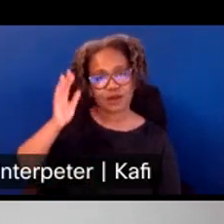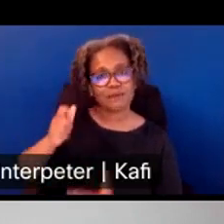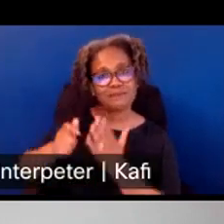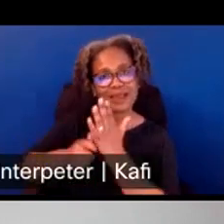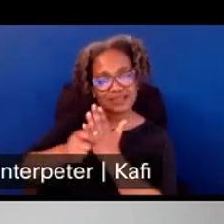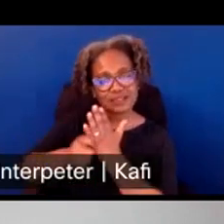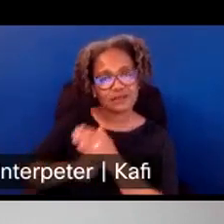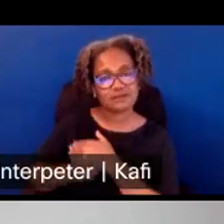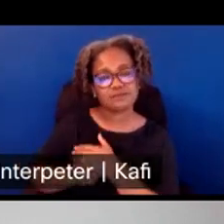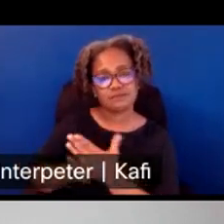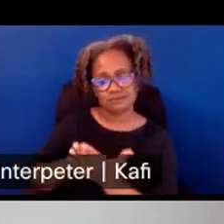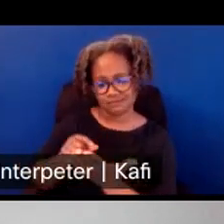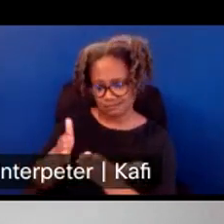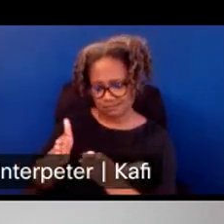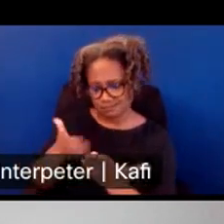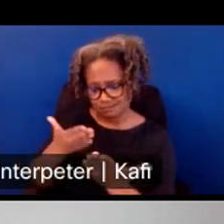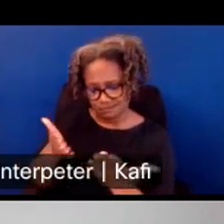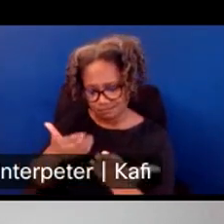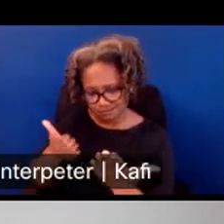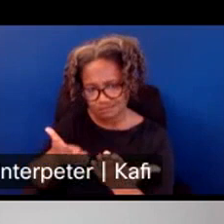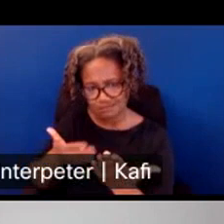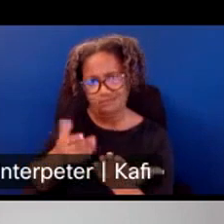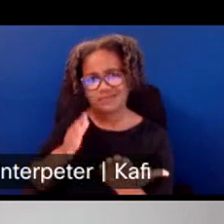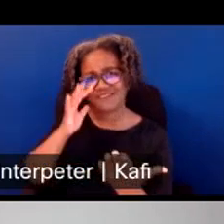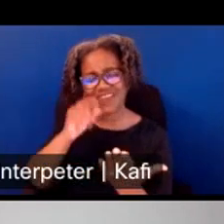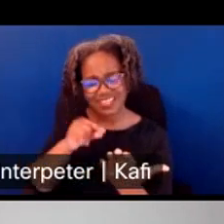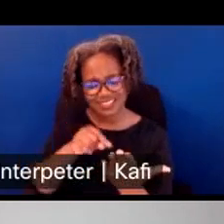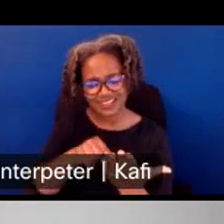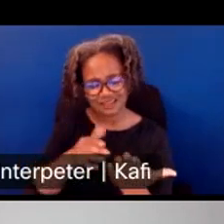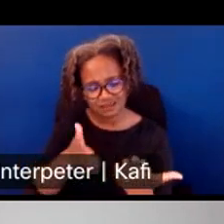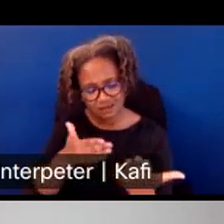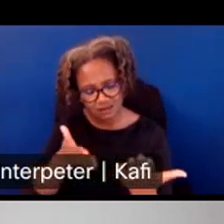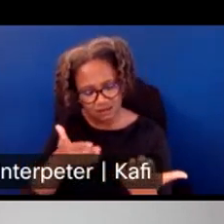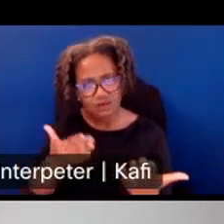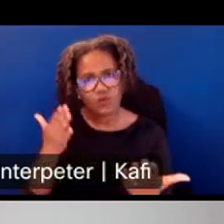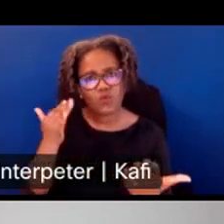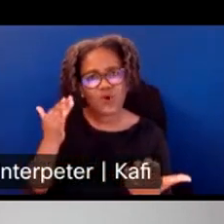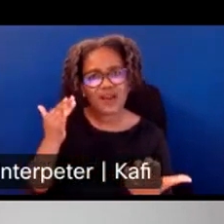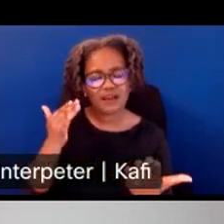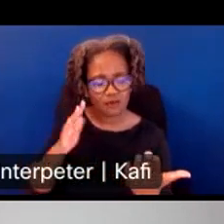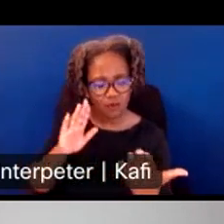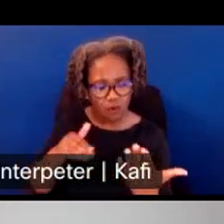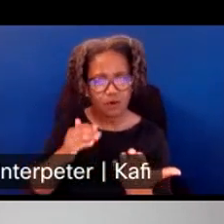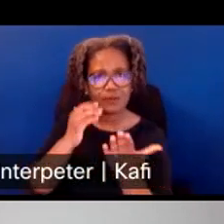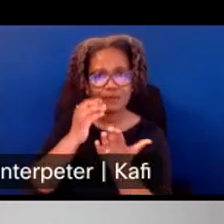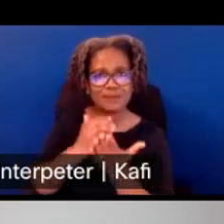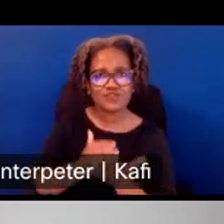this magazine were hairstyles for Caucasian women. There was not a single person